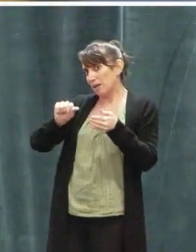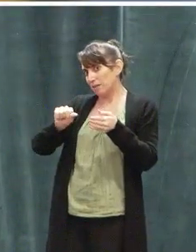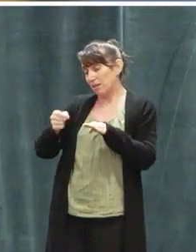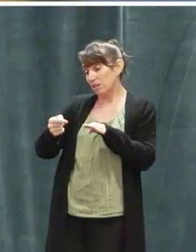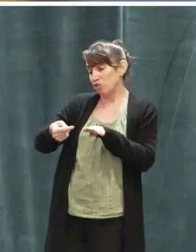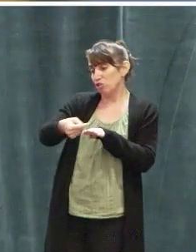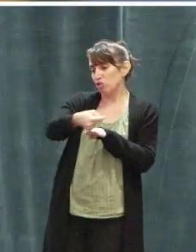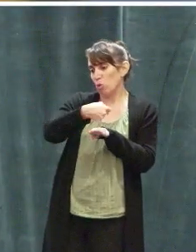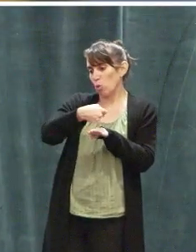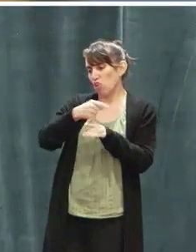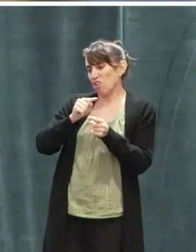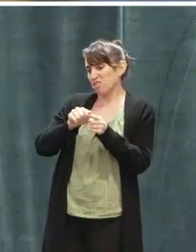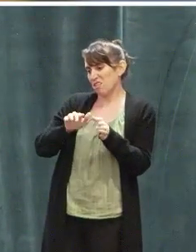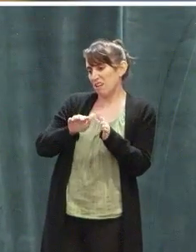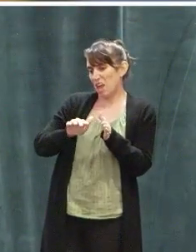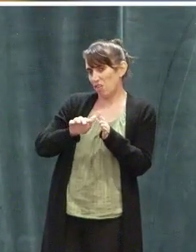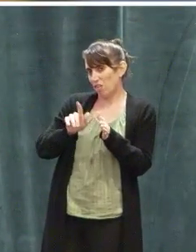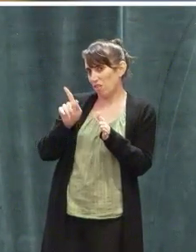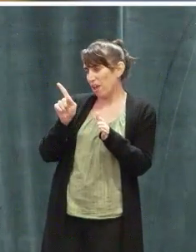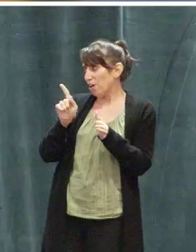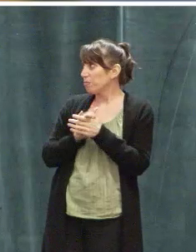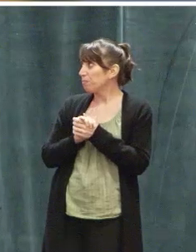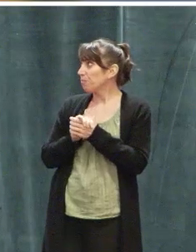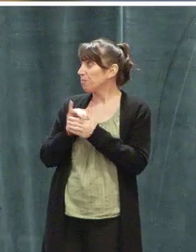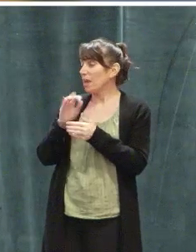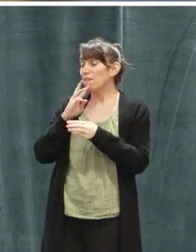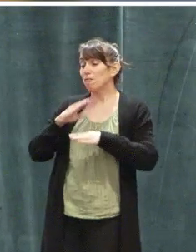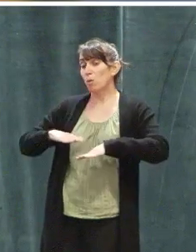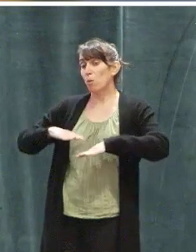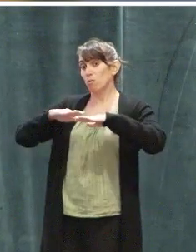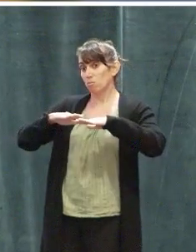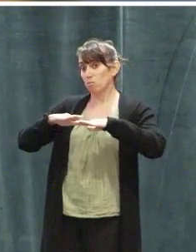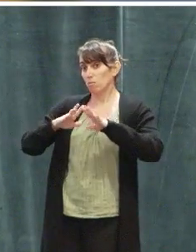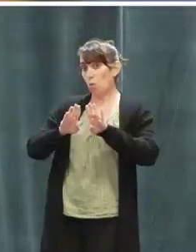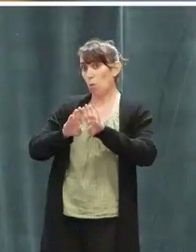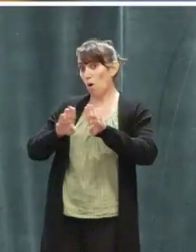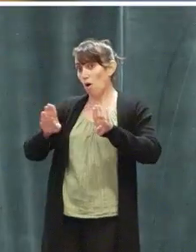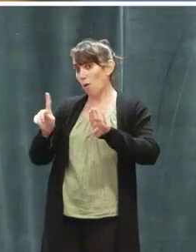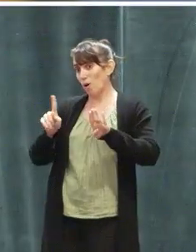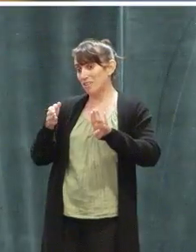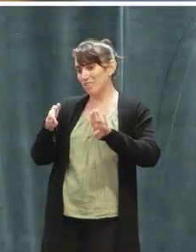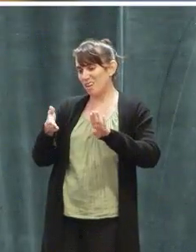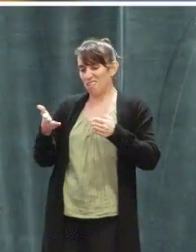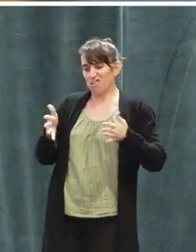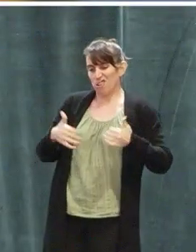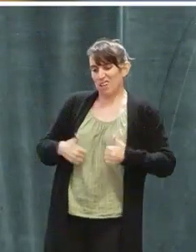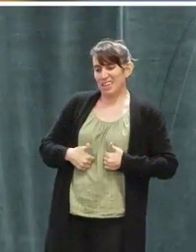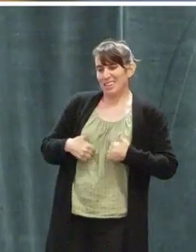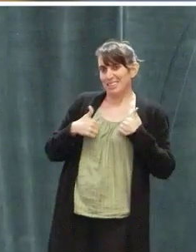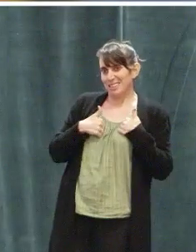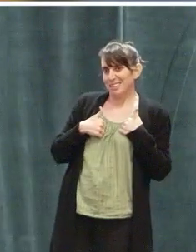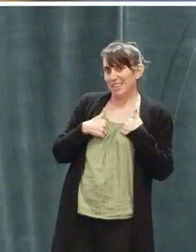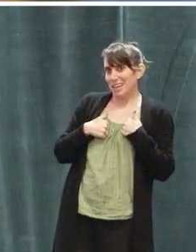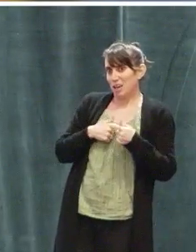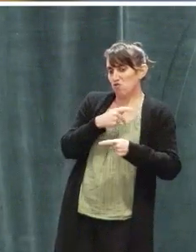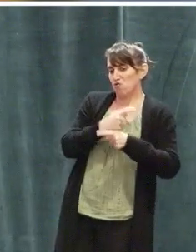right about right here. And so right now, where this flood wall is located now is also where there is existing retaining wall, and it's pretty much going to go in a